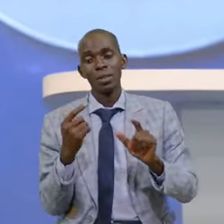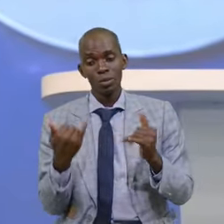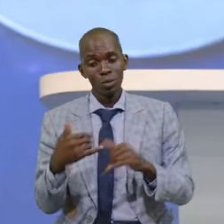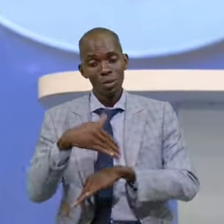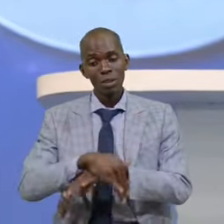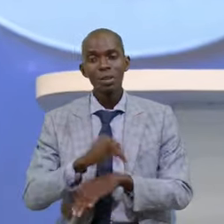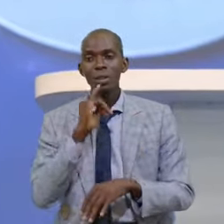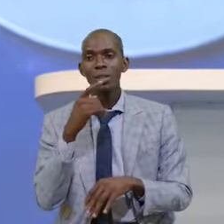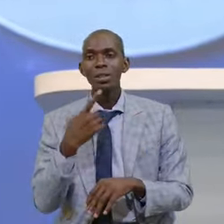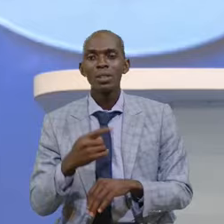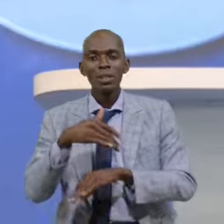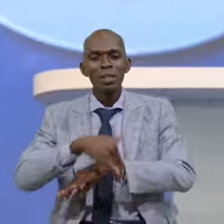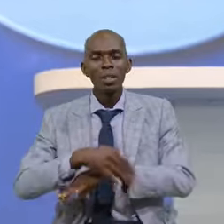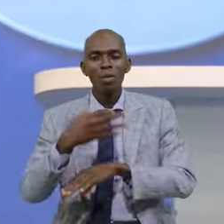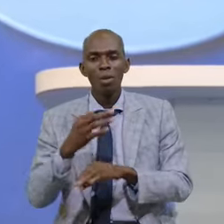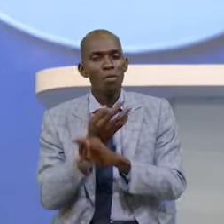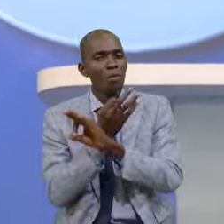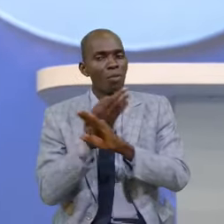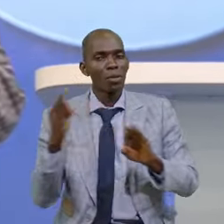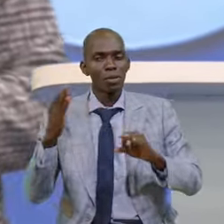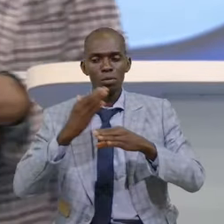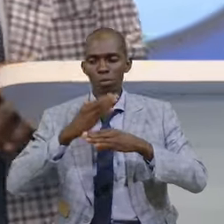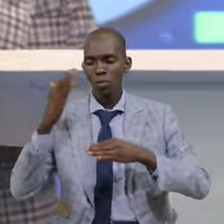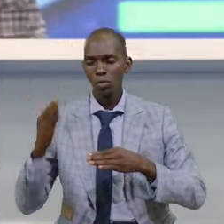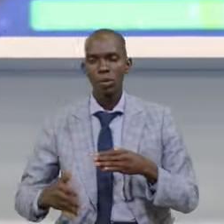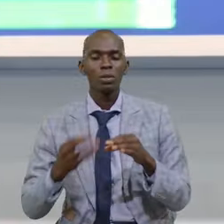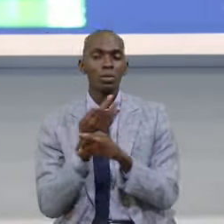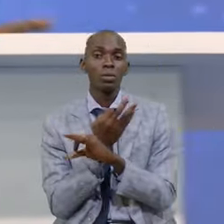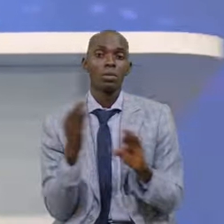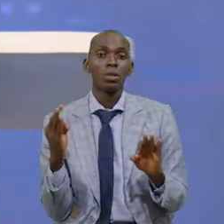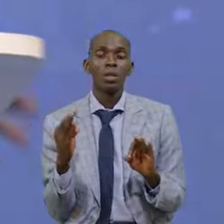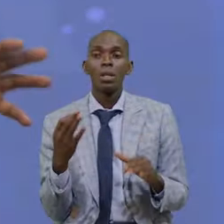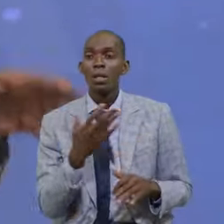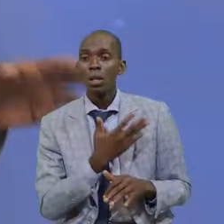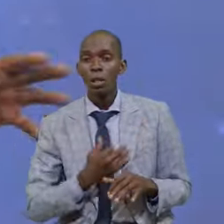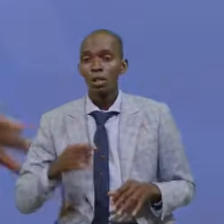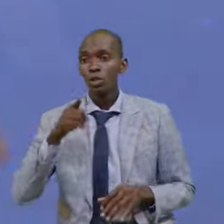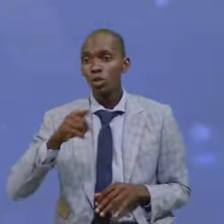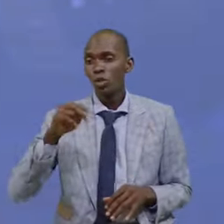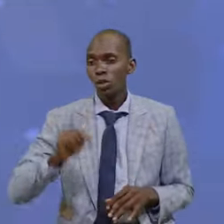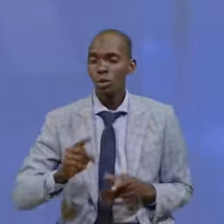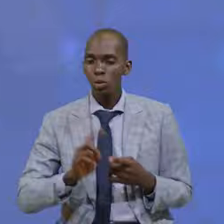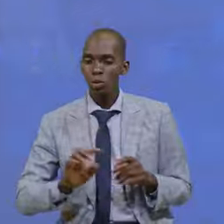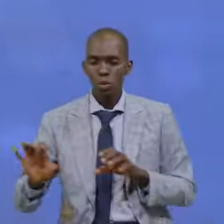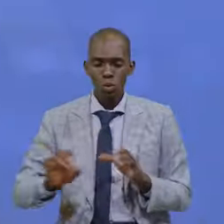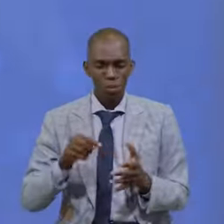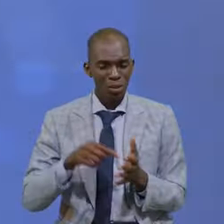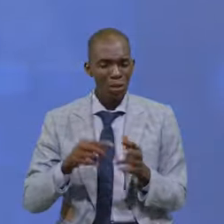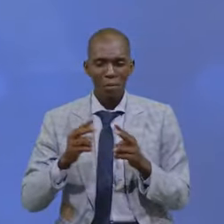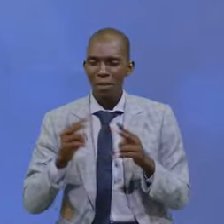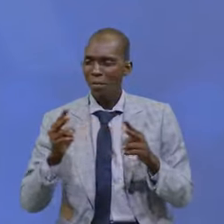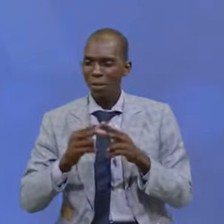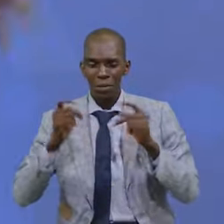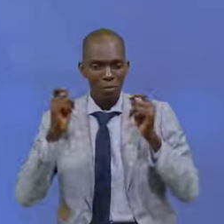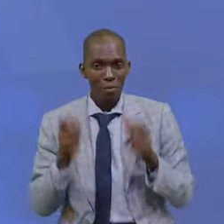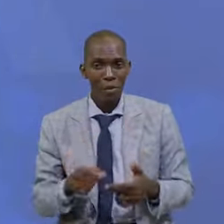night of freedom, total freedom. And you need to do this very quickly. This